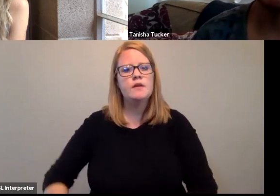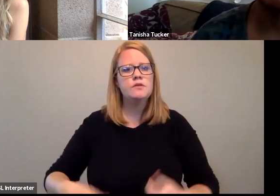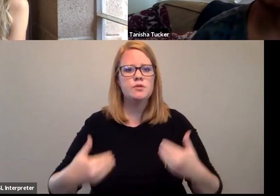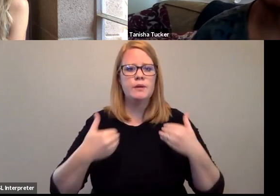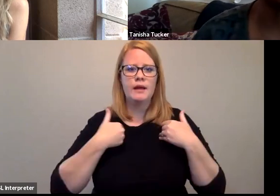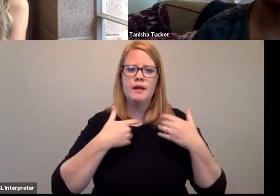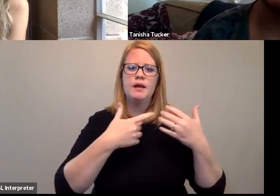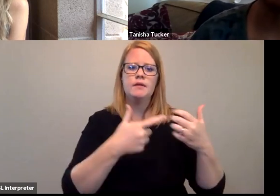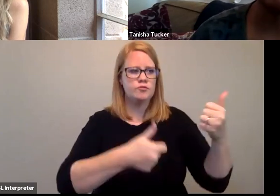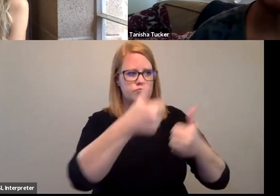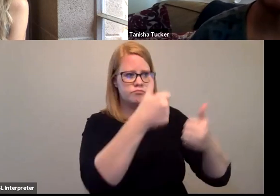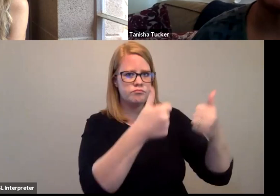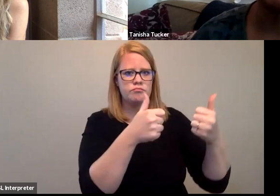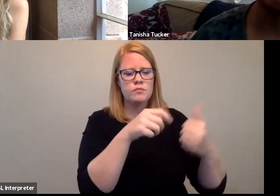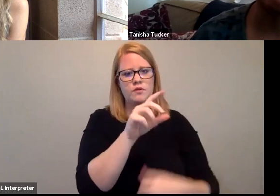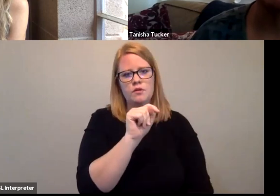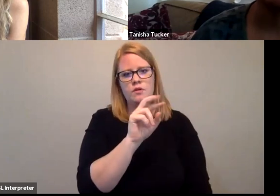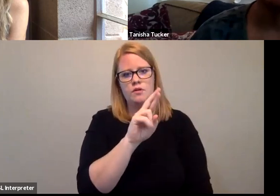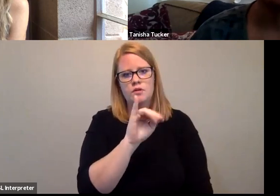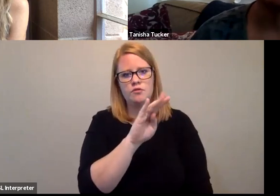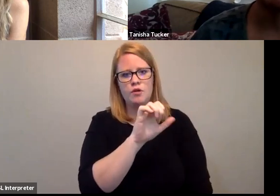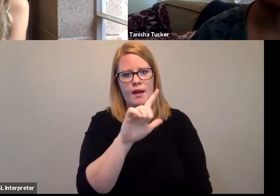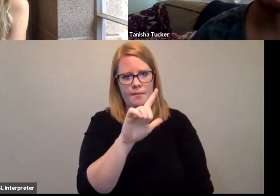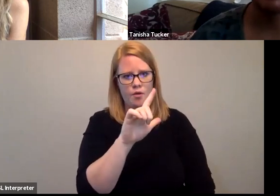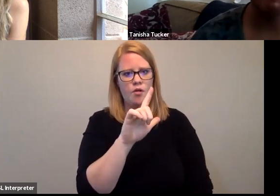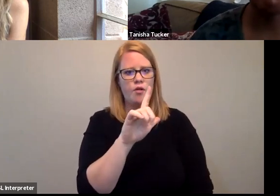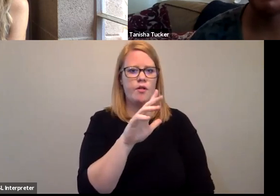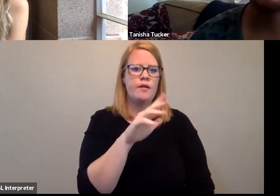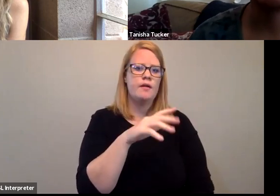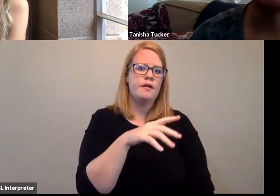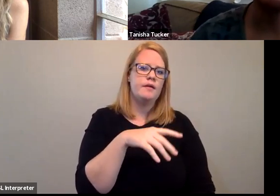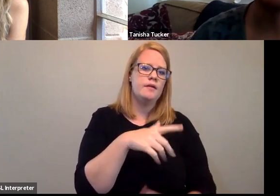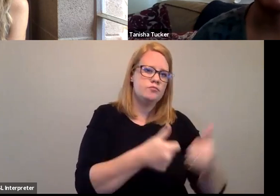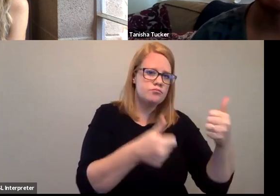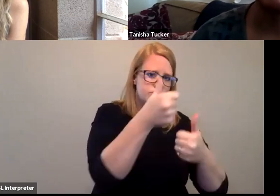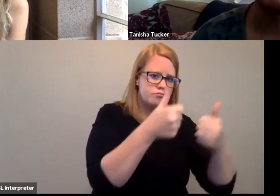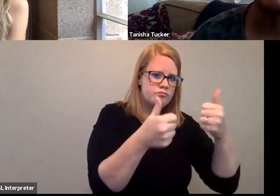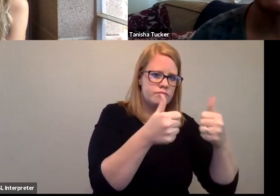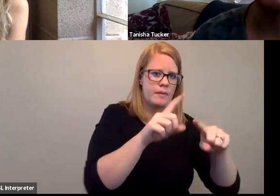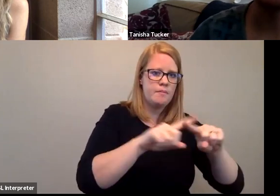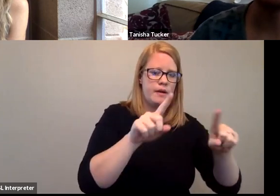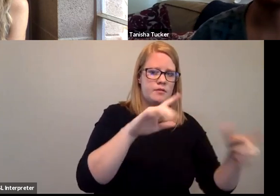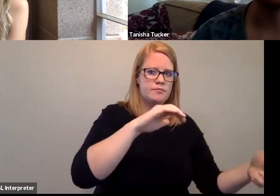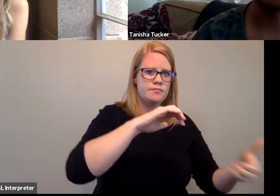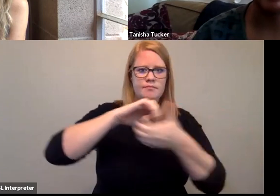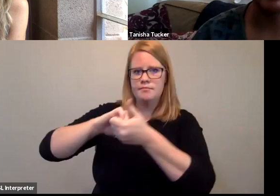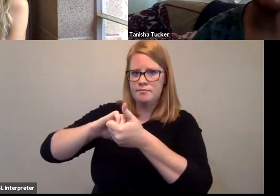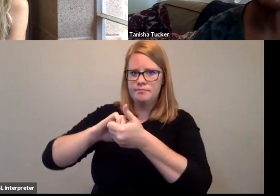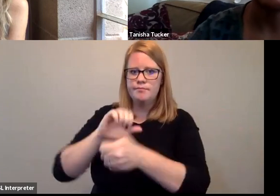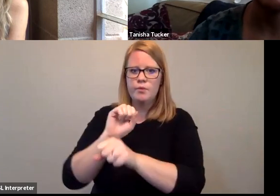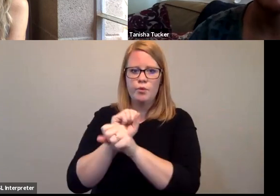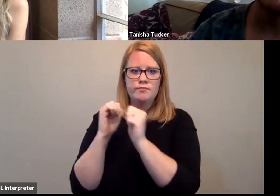chairman, you know, the officials at the monument, at the park, you know, they've made this bridge so that we can kind of continue to do